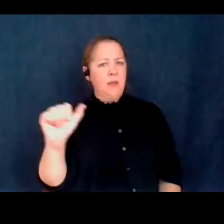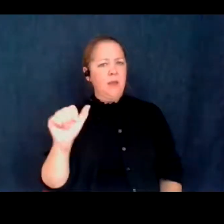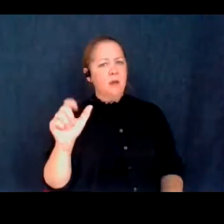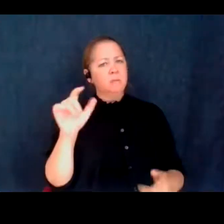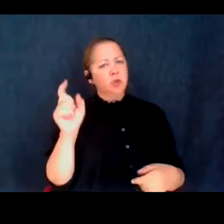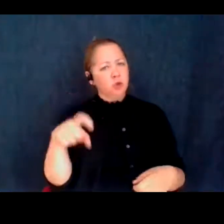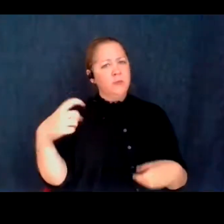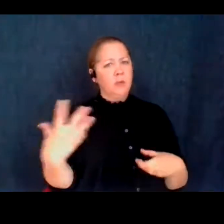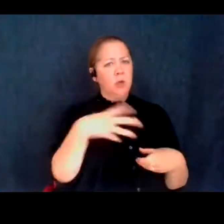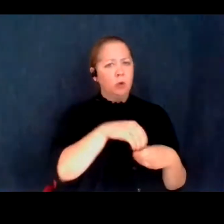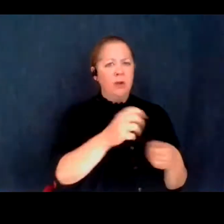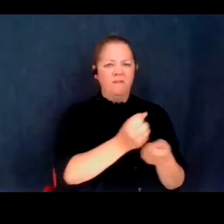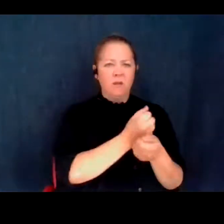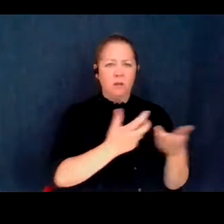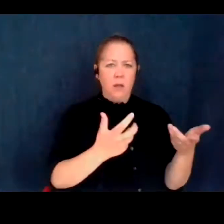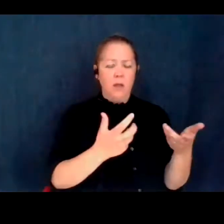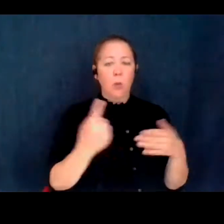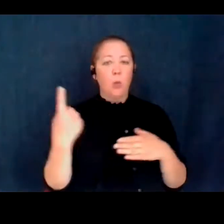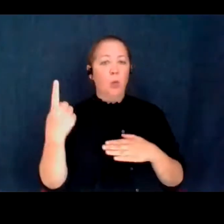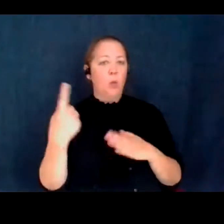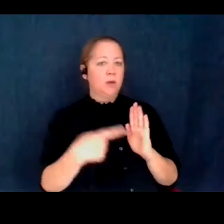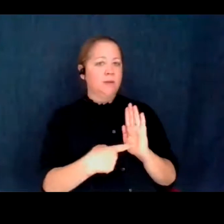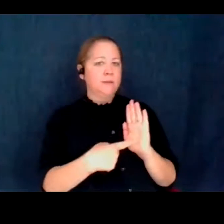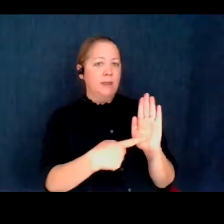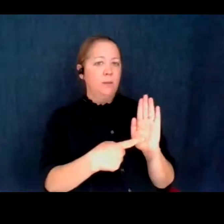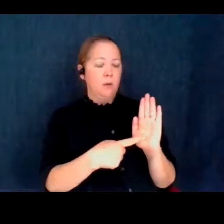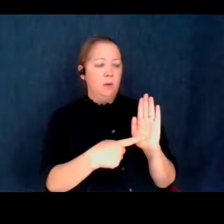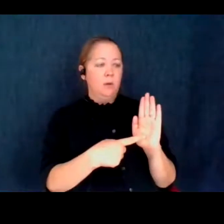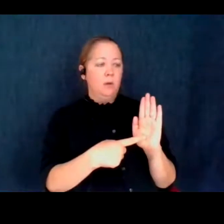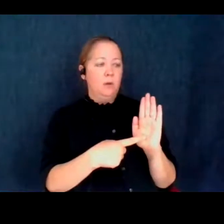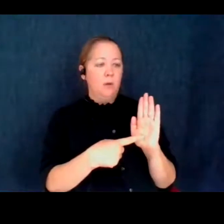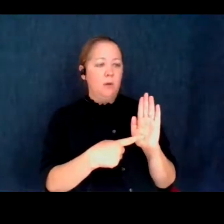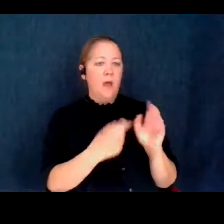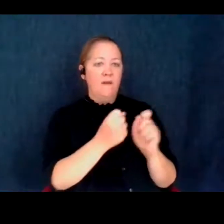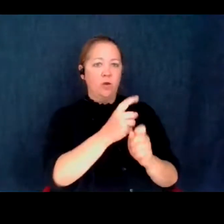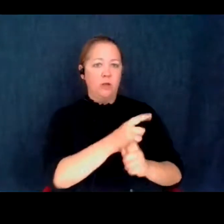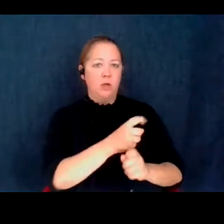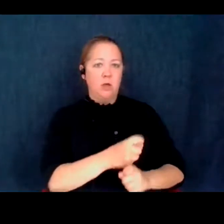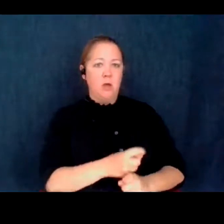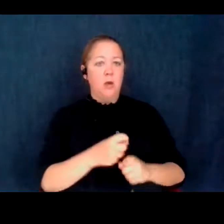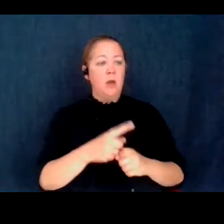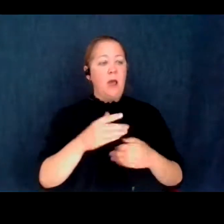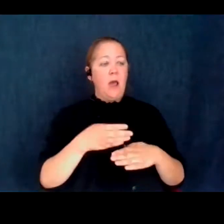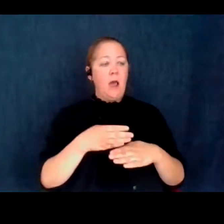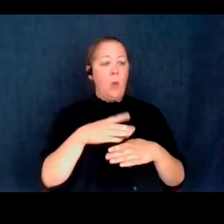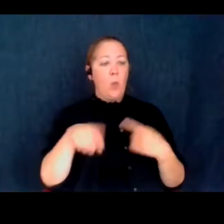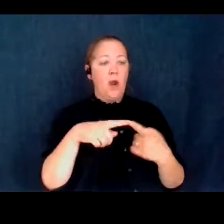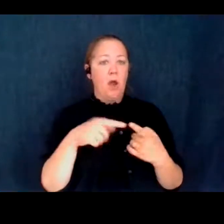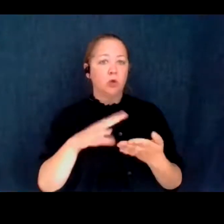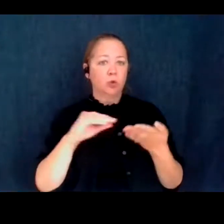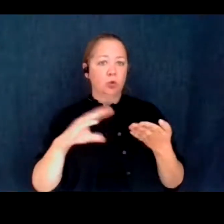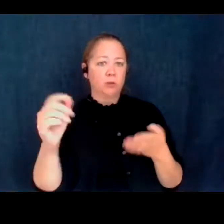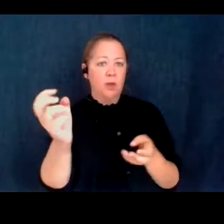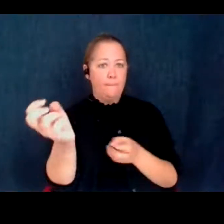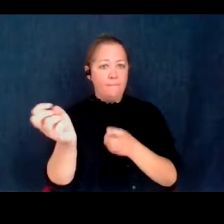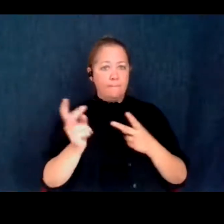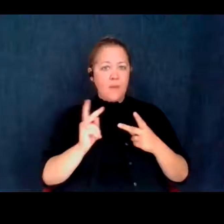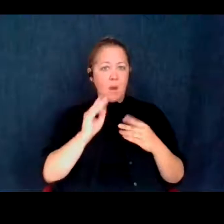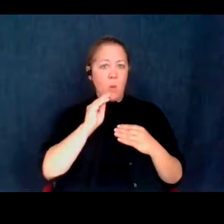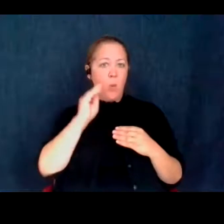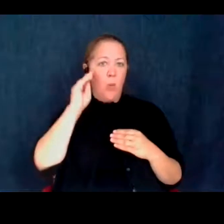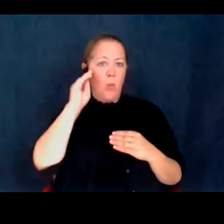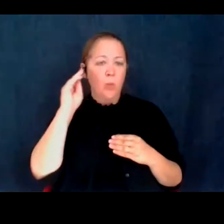that is every year after our students return home, we have something called a re-entry workshop for those students in